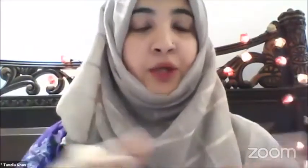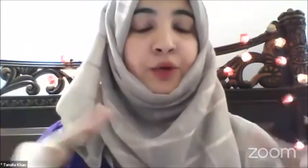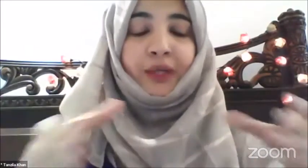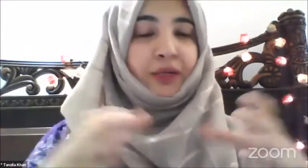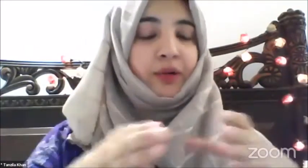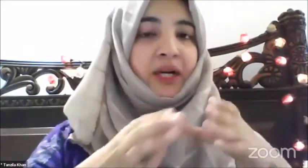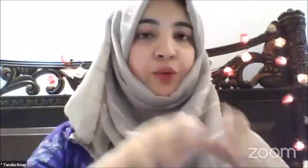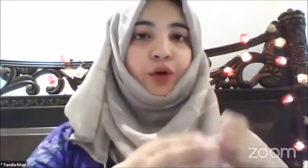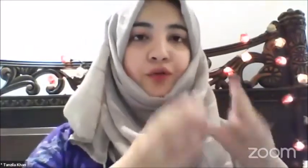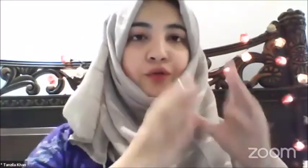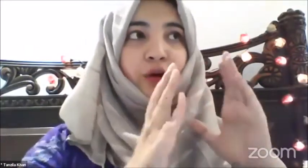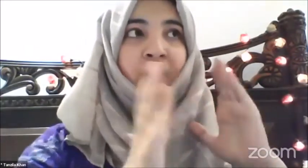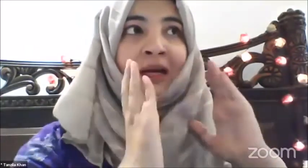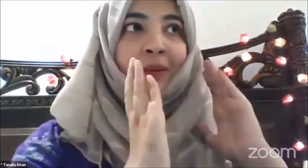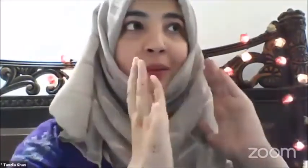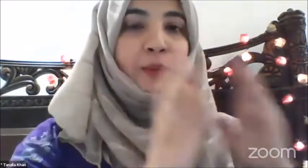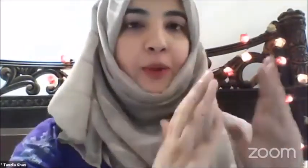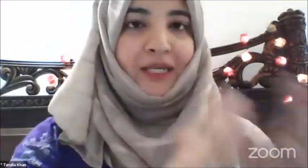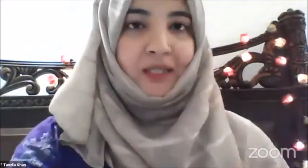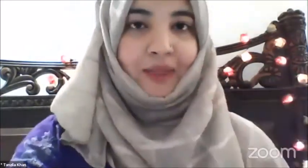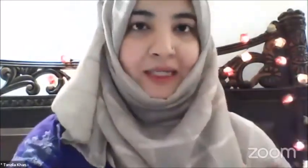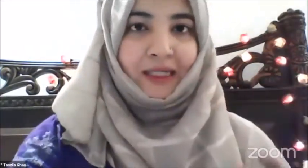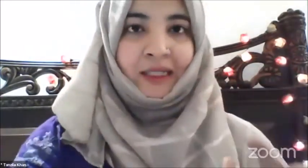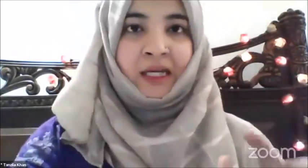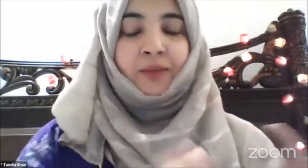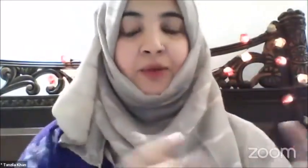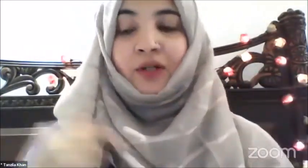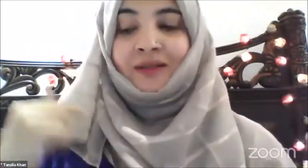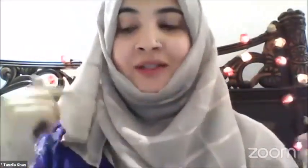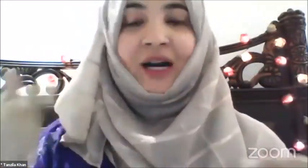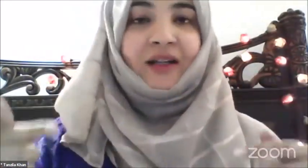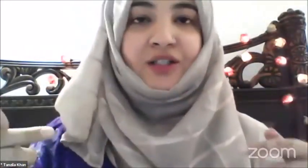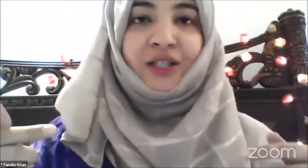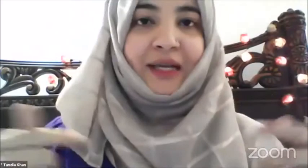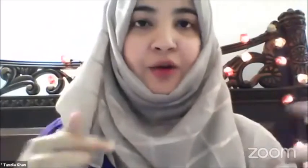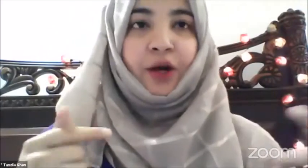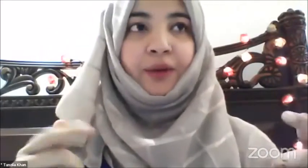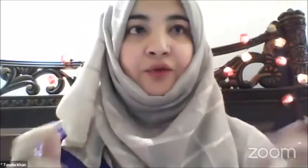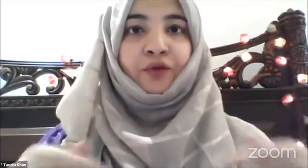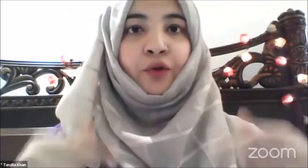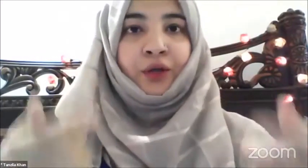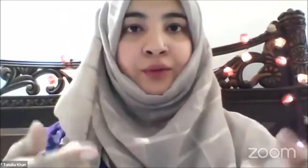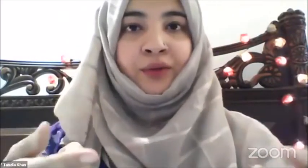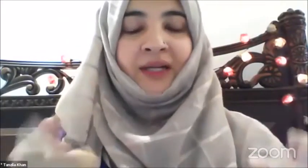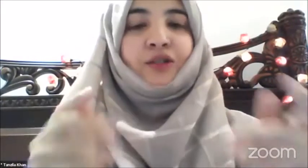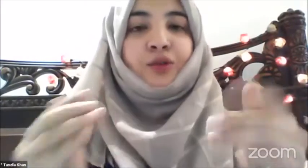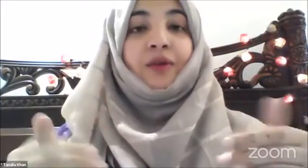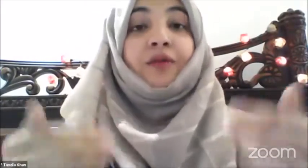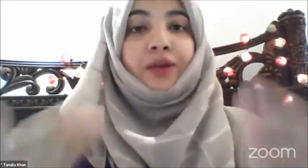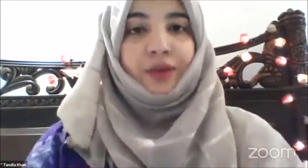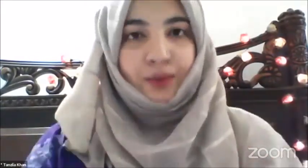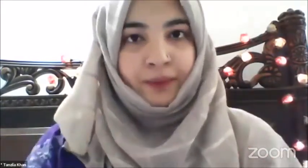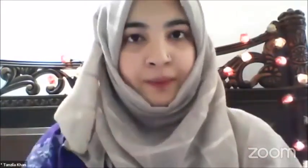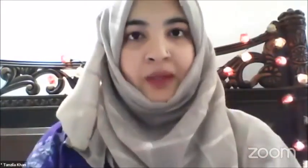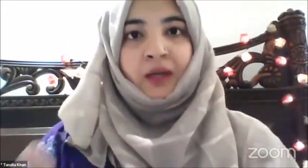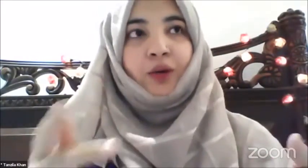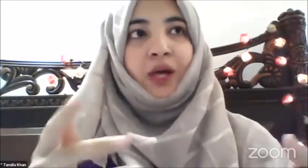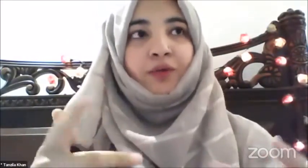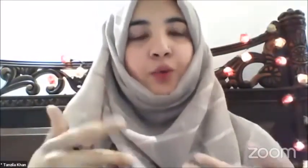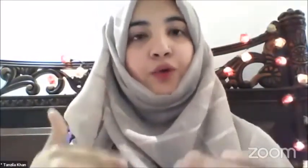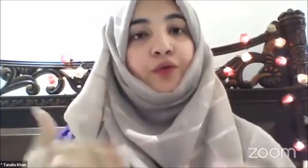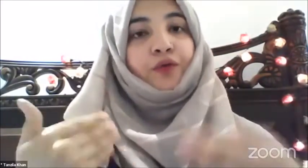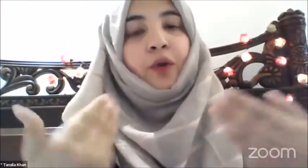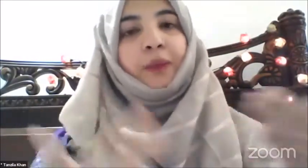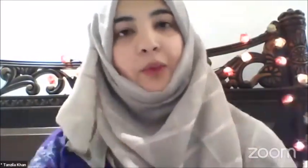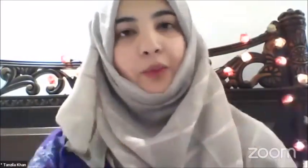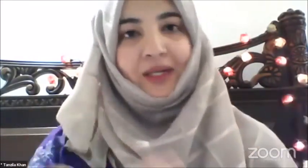We don't particularly work for people with disabilities, because the strategy cannot be for you, it has to be with you. You don't have to